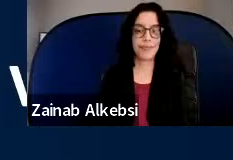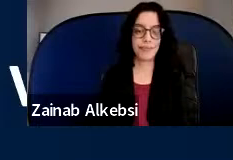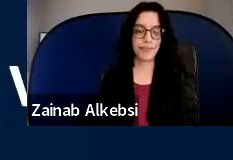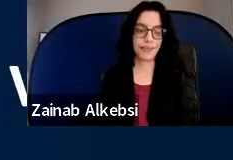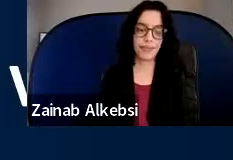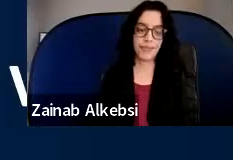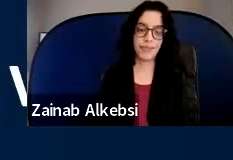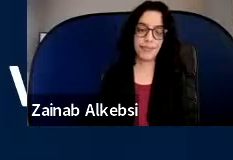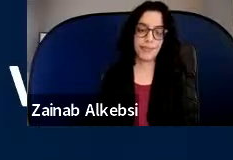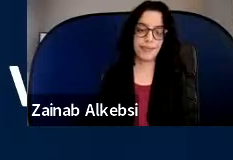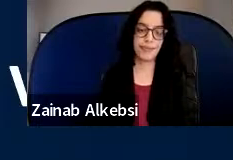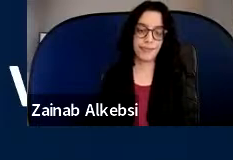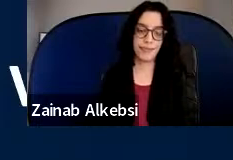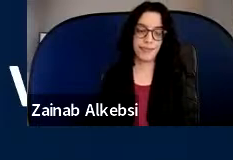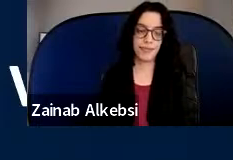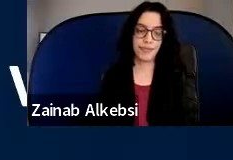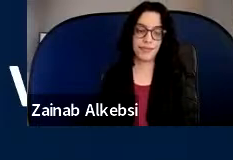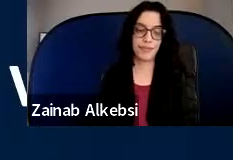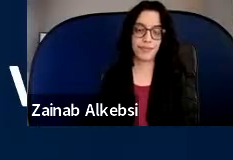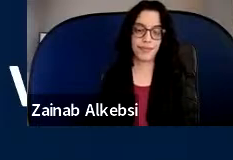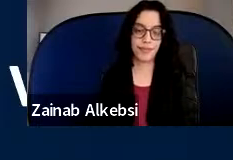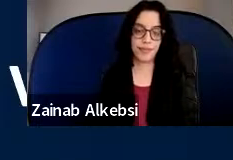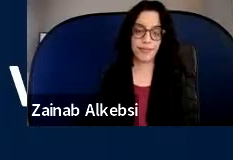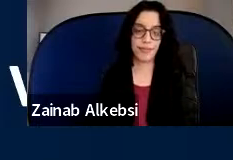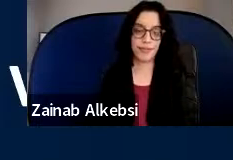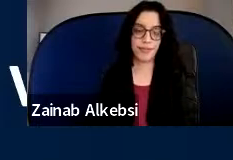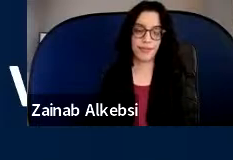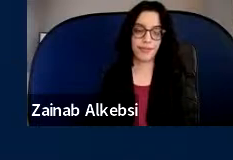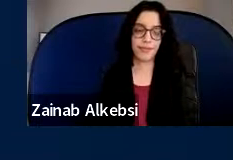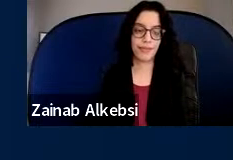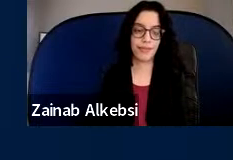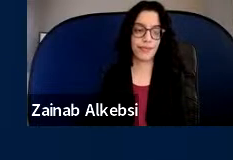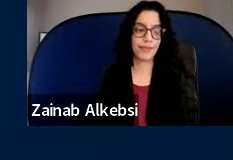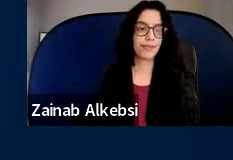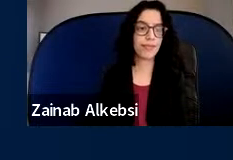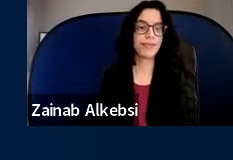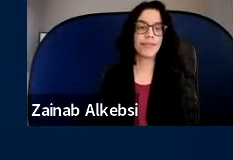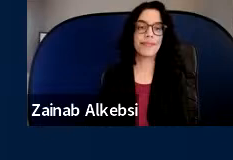must be done appropriately. Could I have the next slide, please?